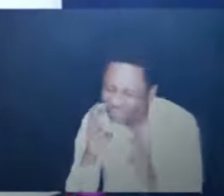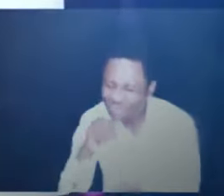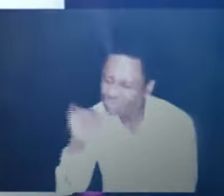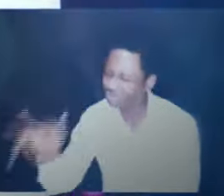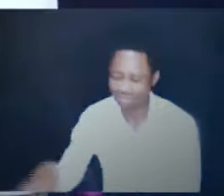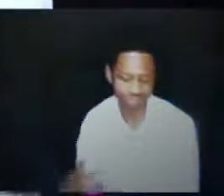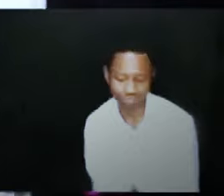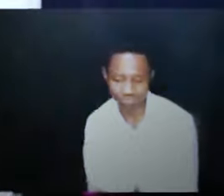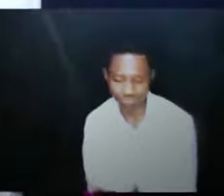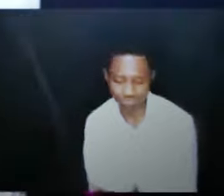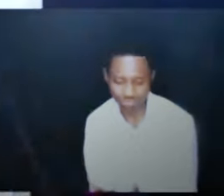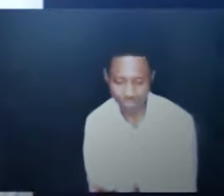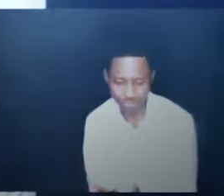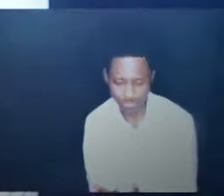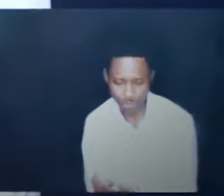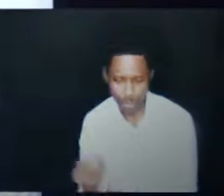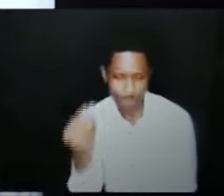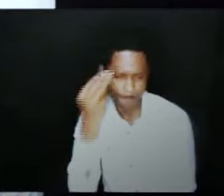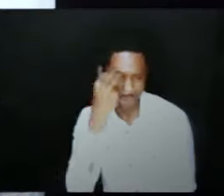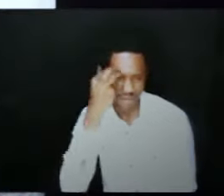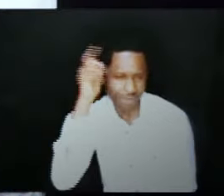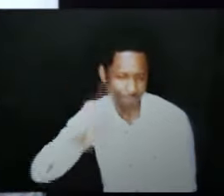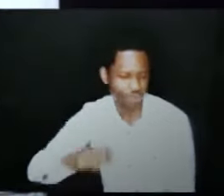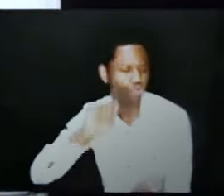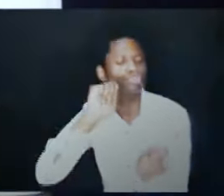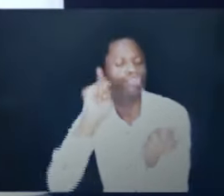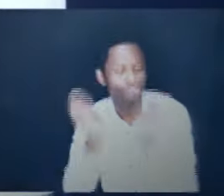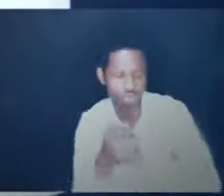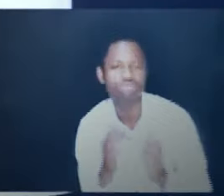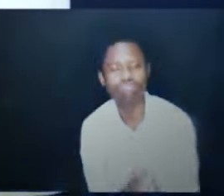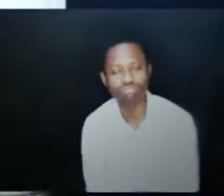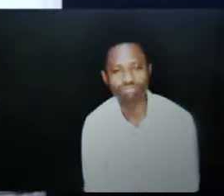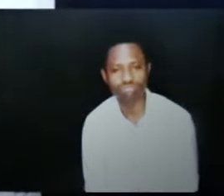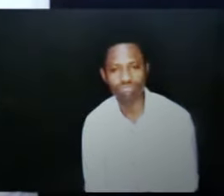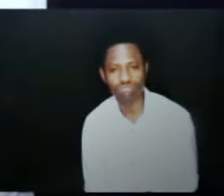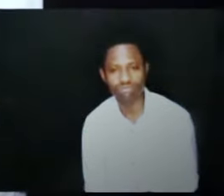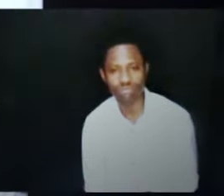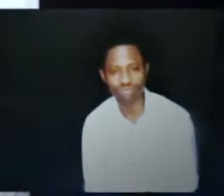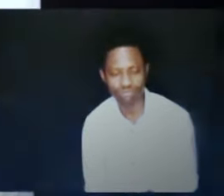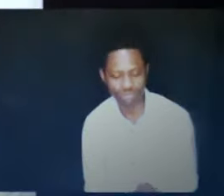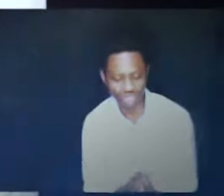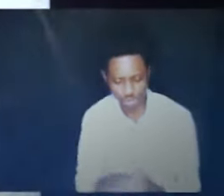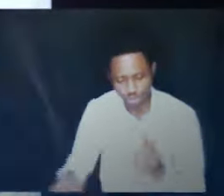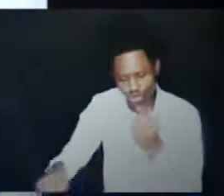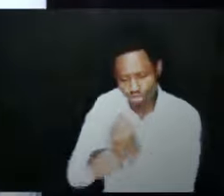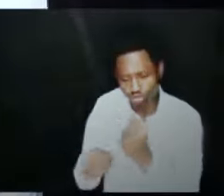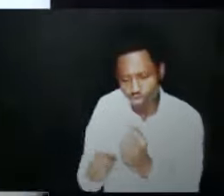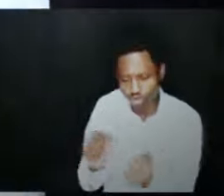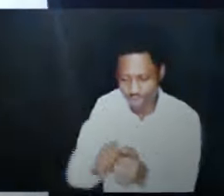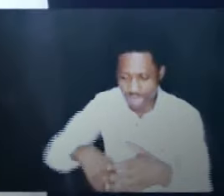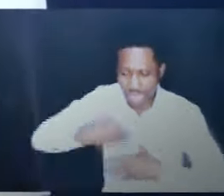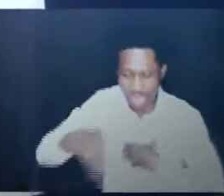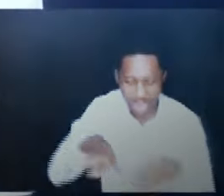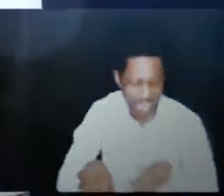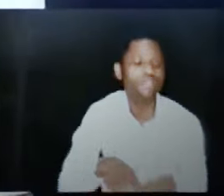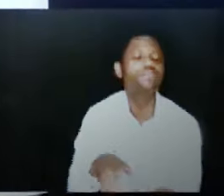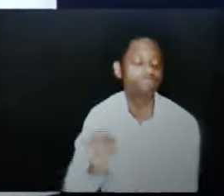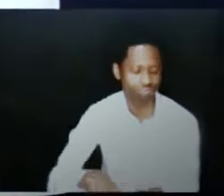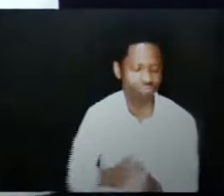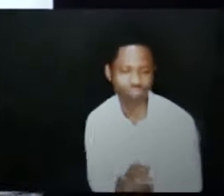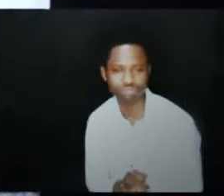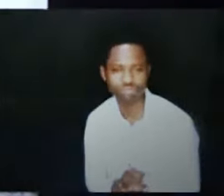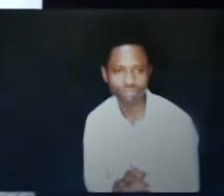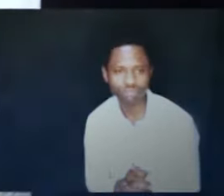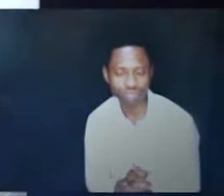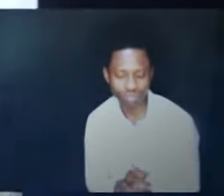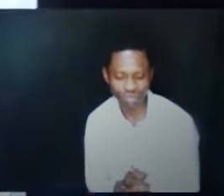It's a change of mind. Back by an outward ash. I